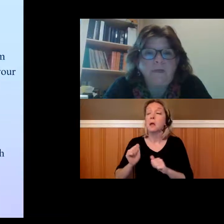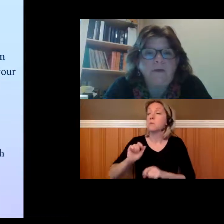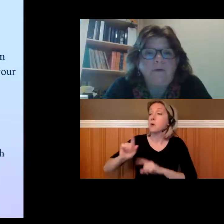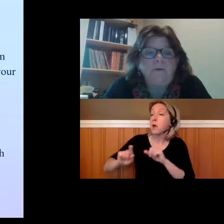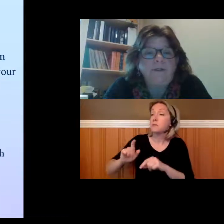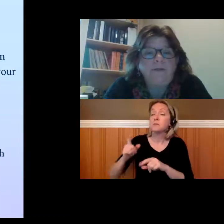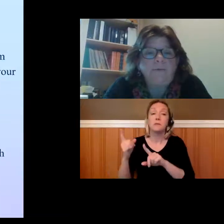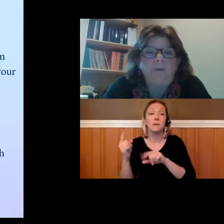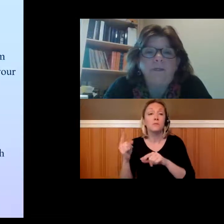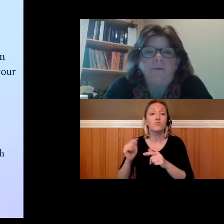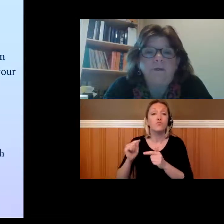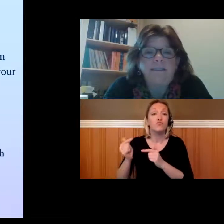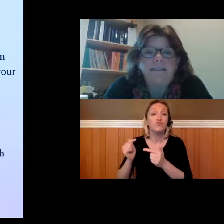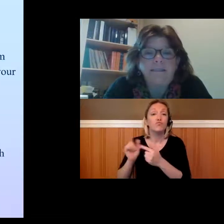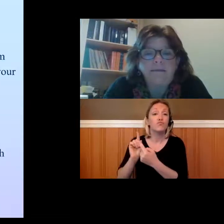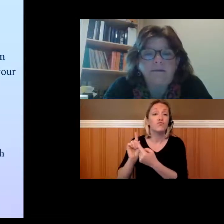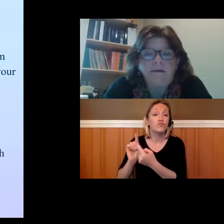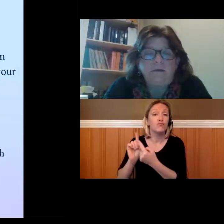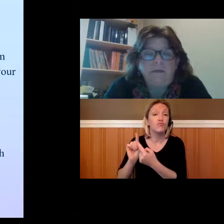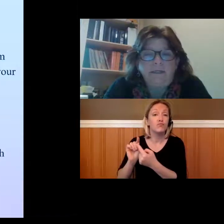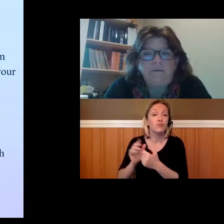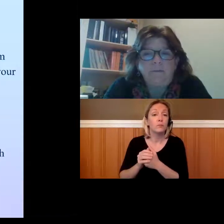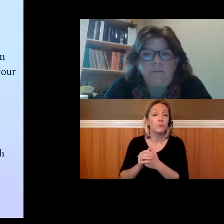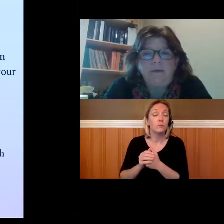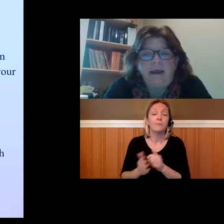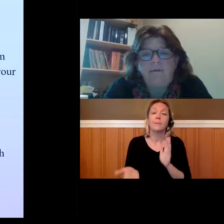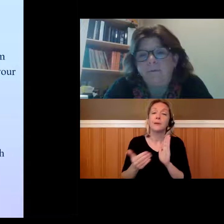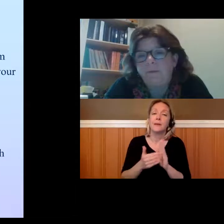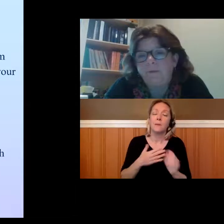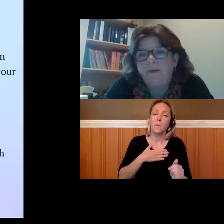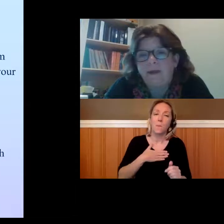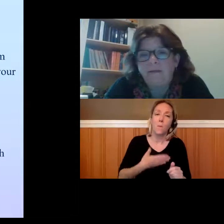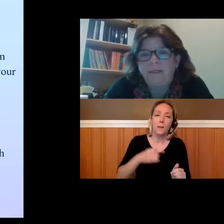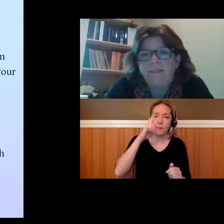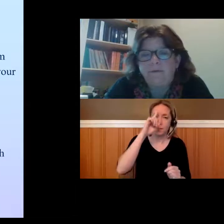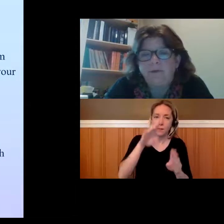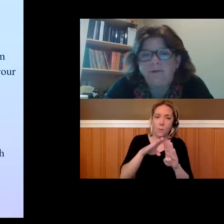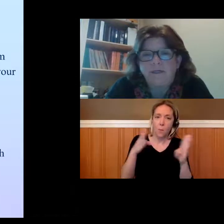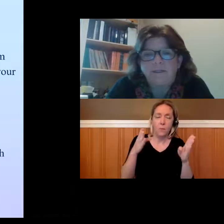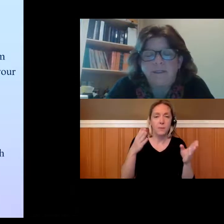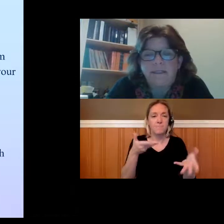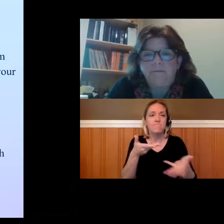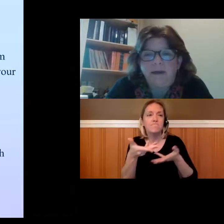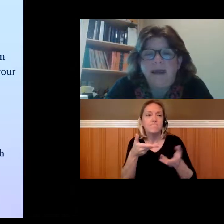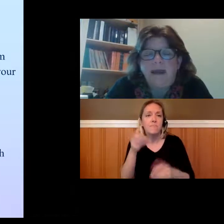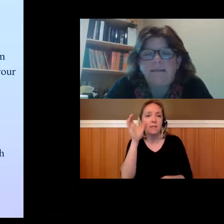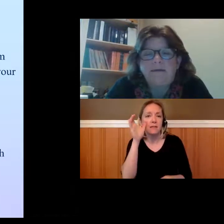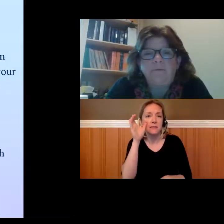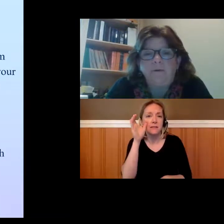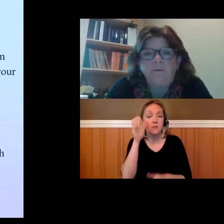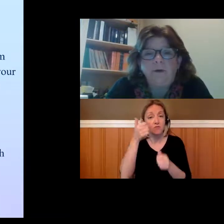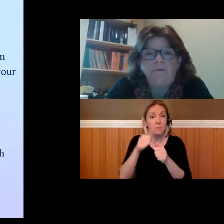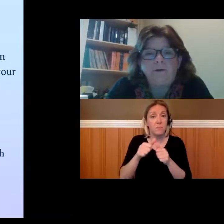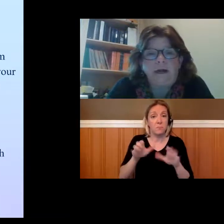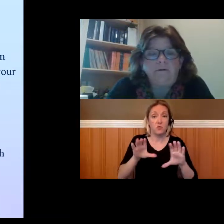to always be willing to listen. You need to remember that every member of that IEP team or that transition team has a different viewpoint of your